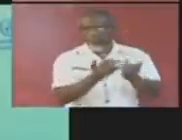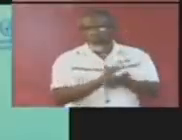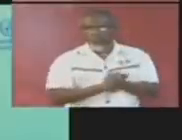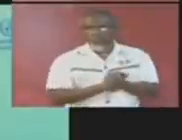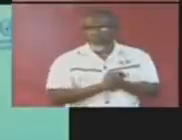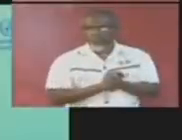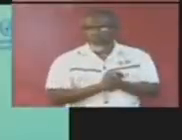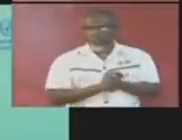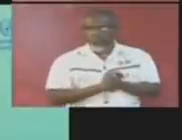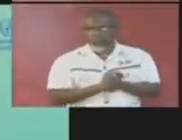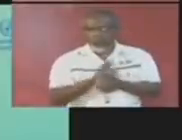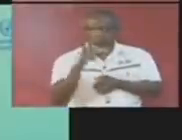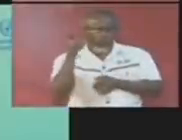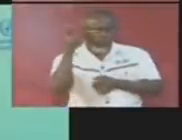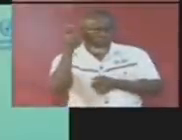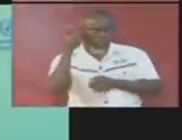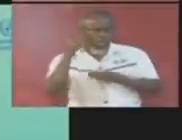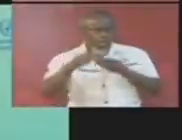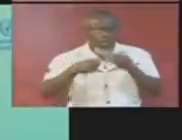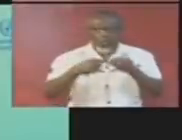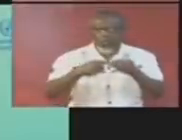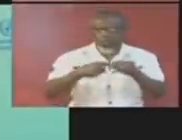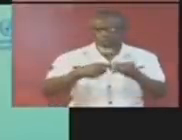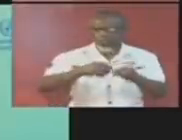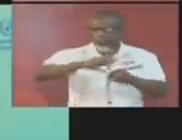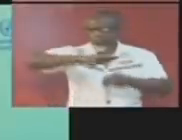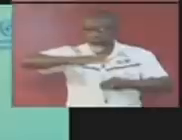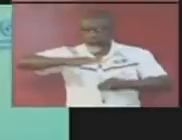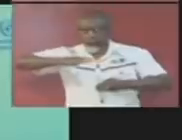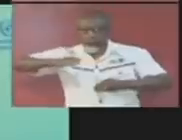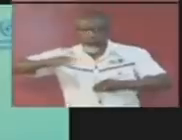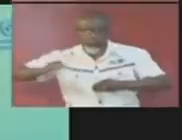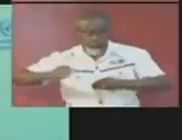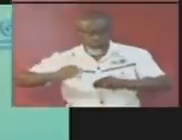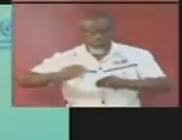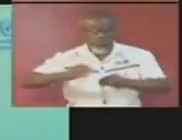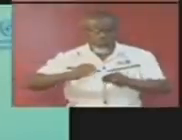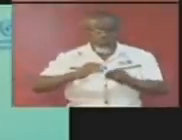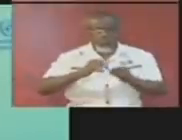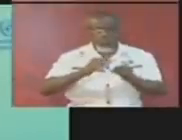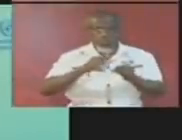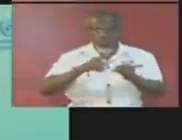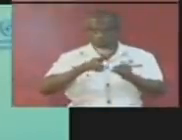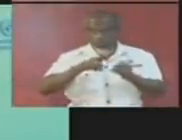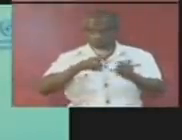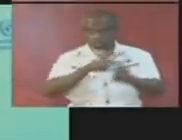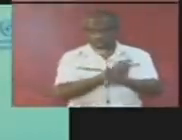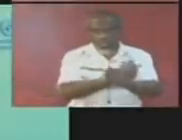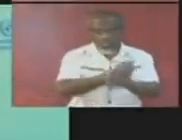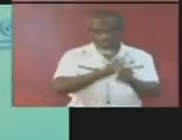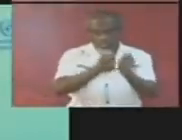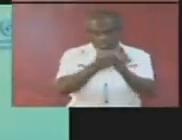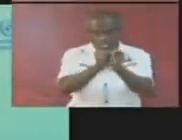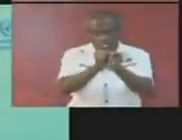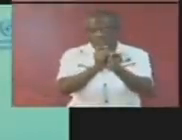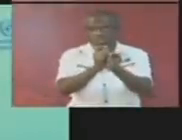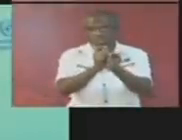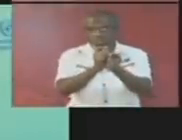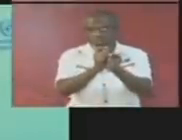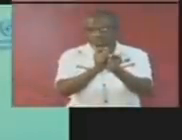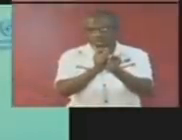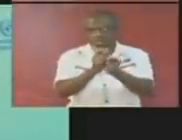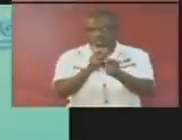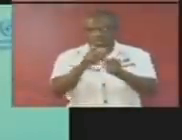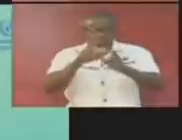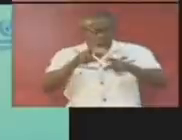We're hearing about variants of the SARS-CoV-2 virus that causes COVID-19. How concerned should we